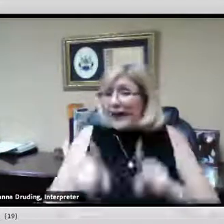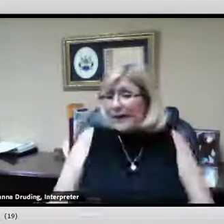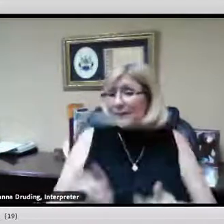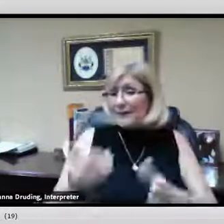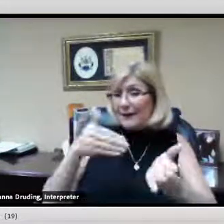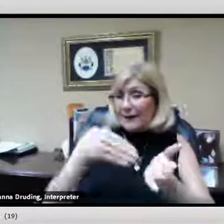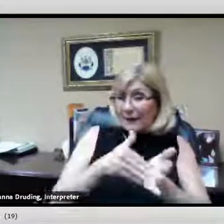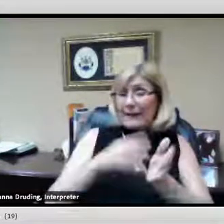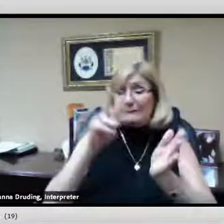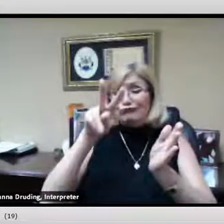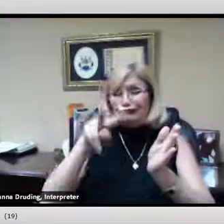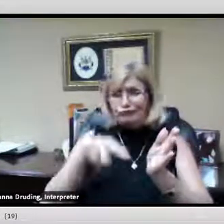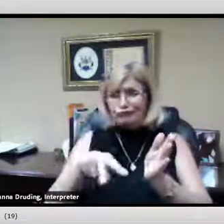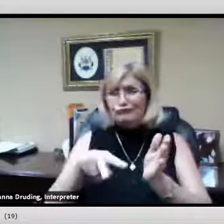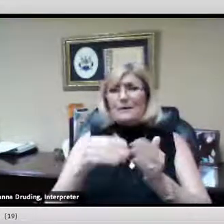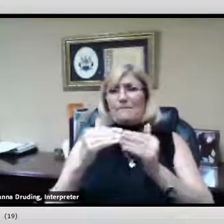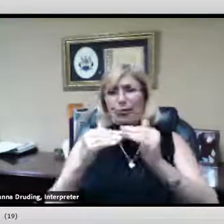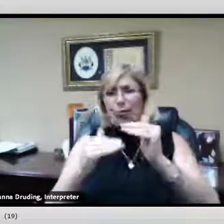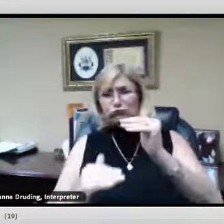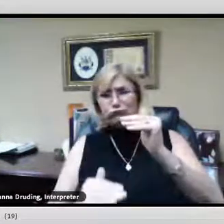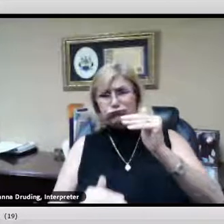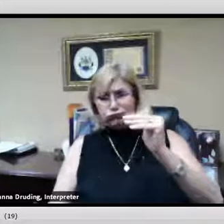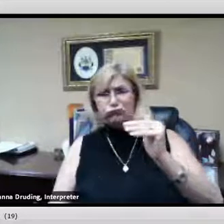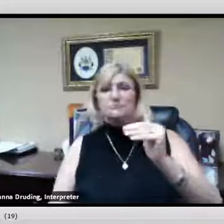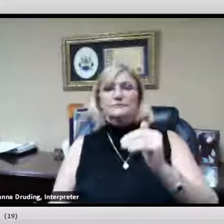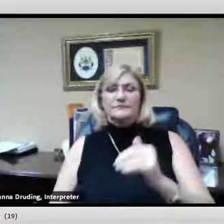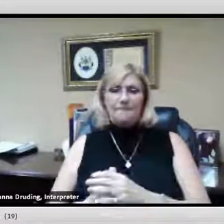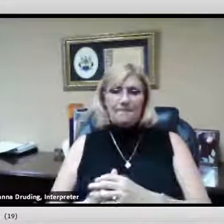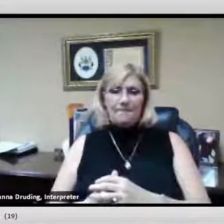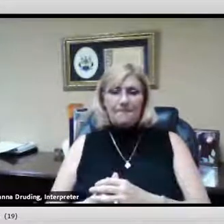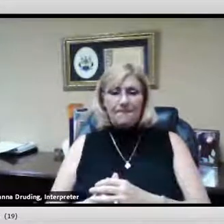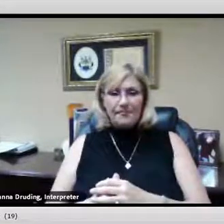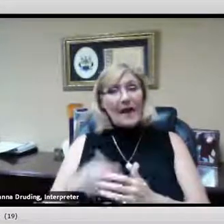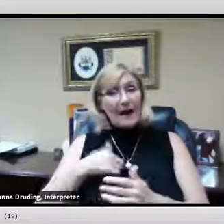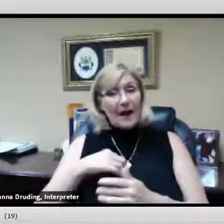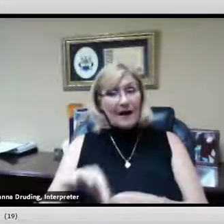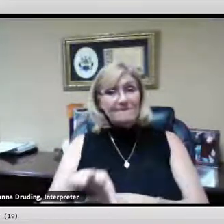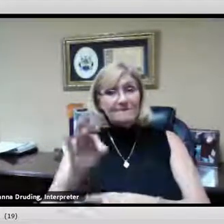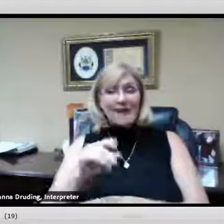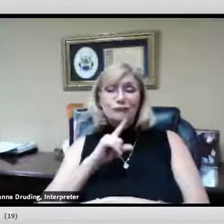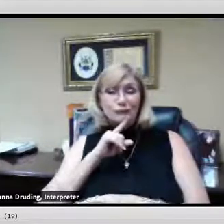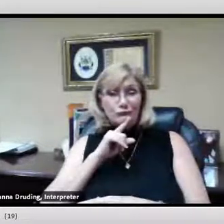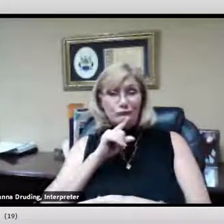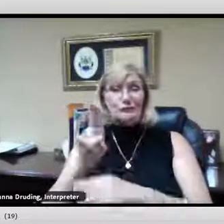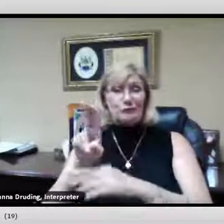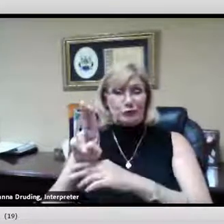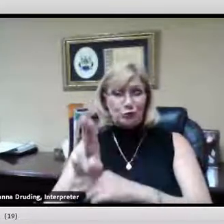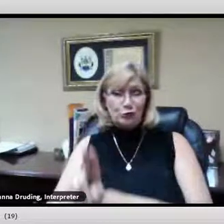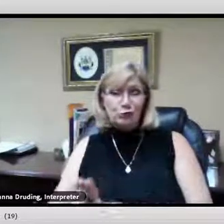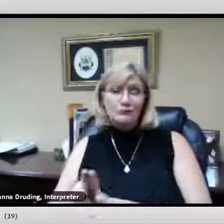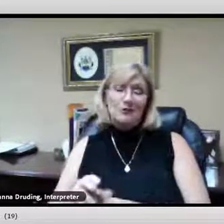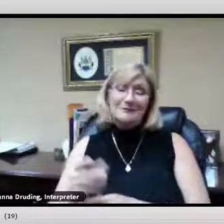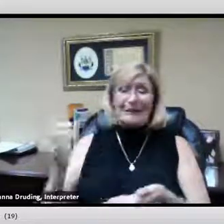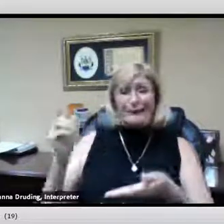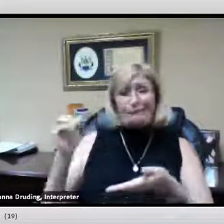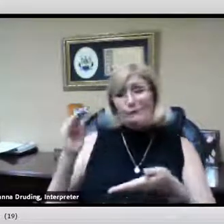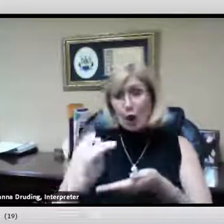Same thing, see below for the history. I find that a very useful method. It's kind of low